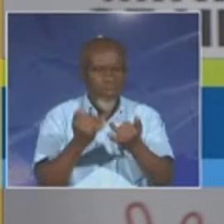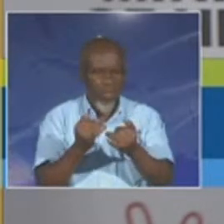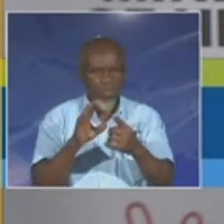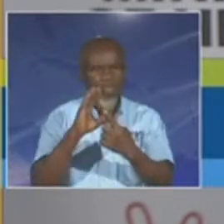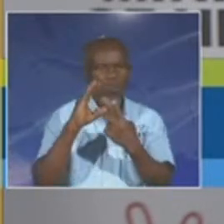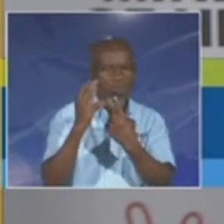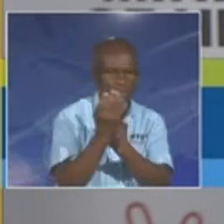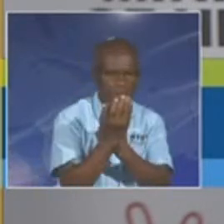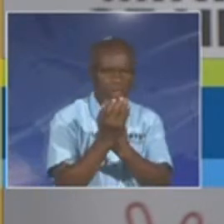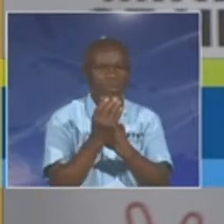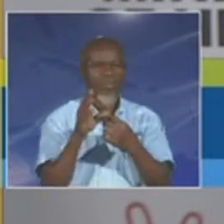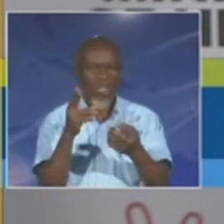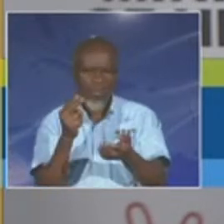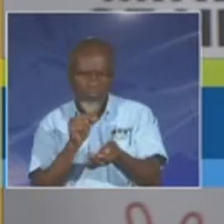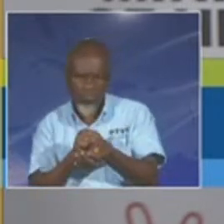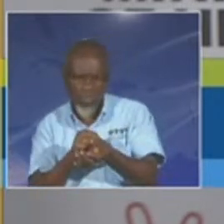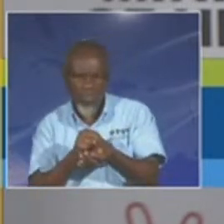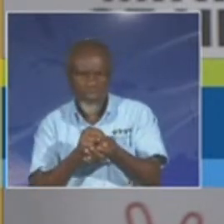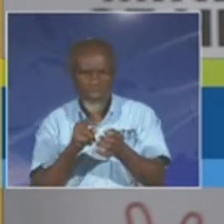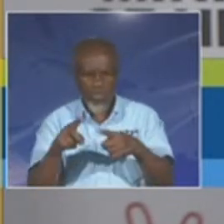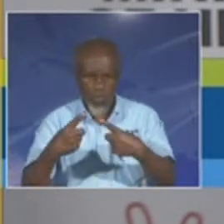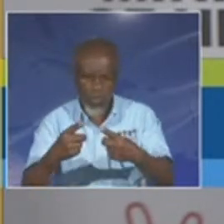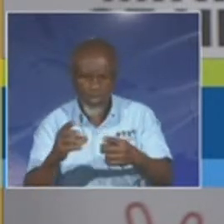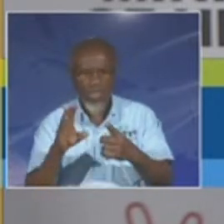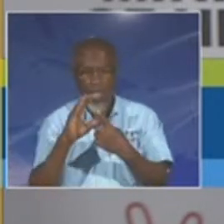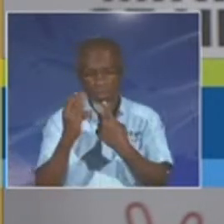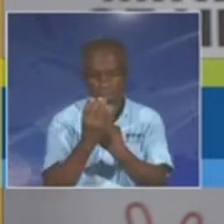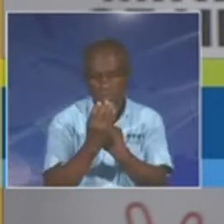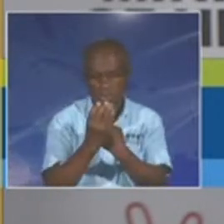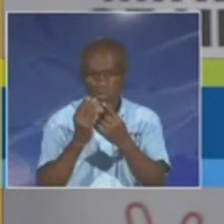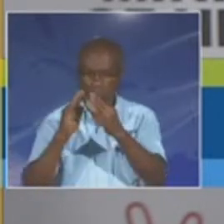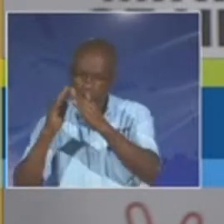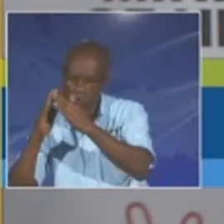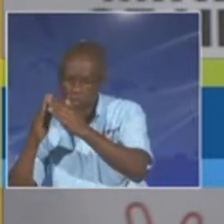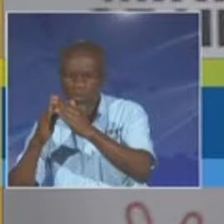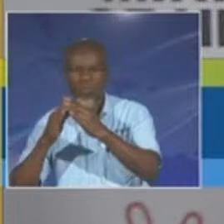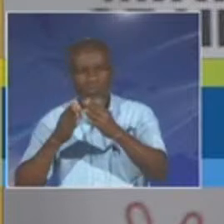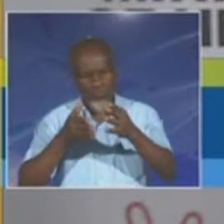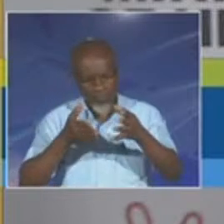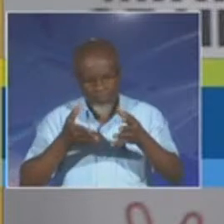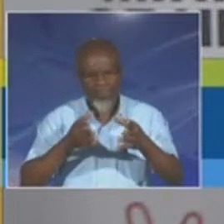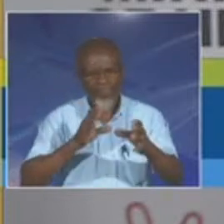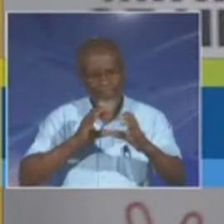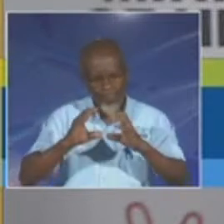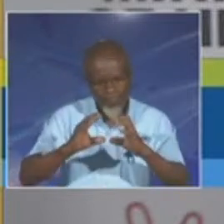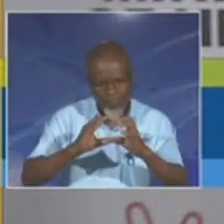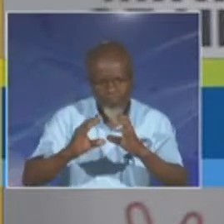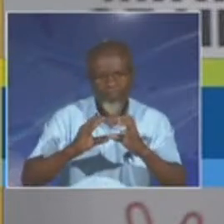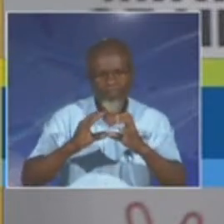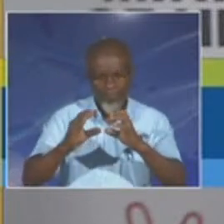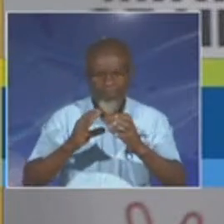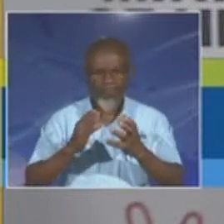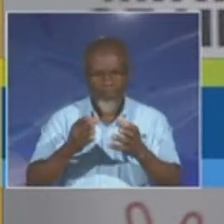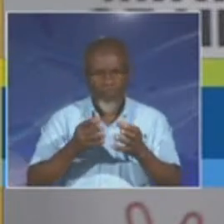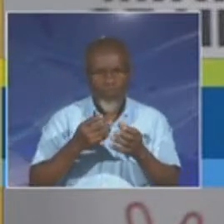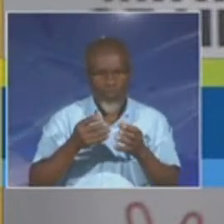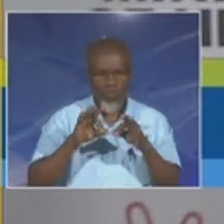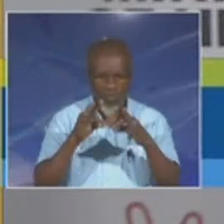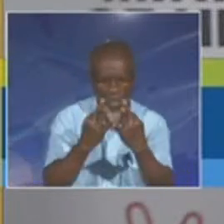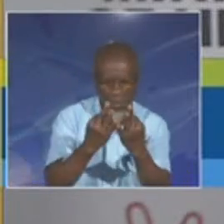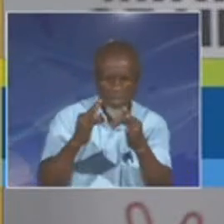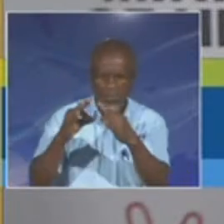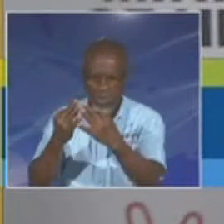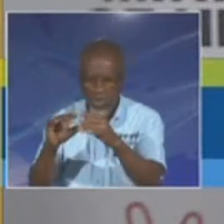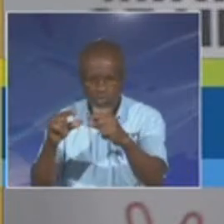nurses doing their job, as they have always been doing, meaning going out to the community and doing outreach programs. So that is the focus right